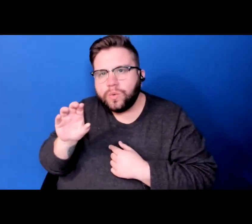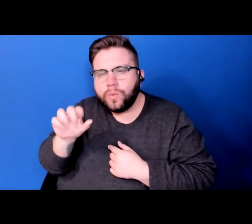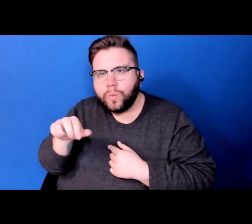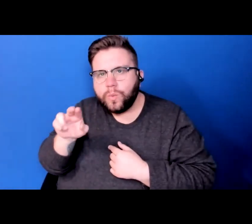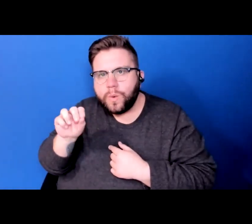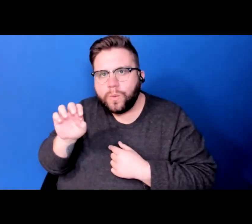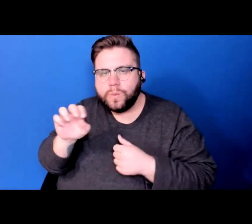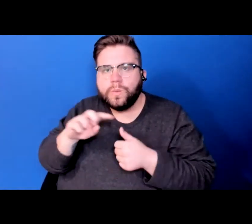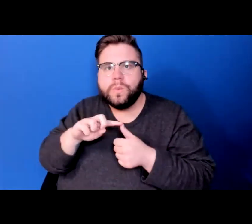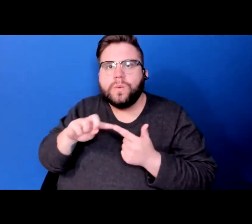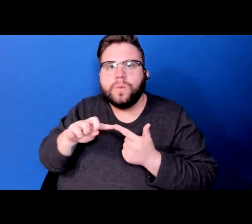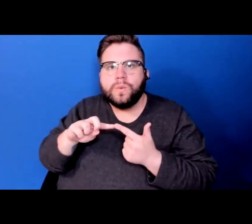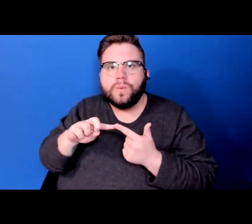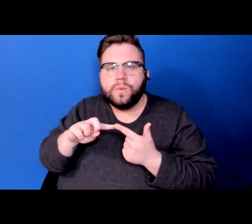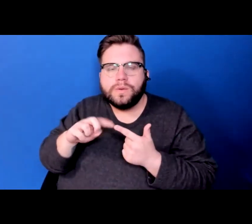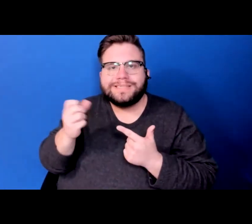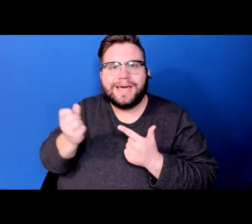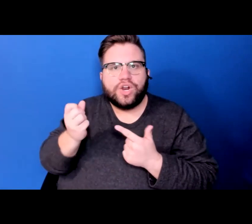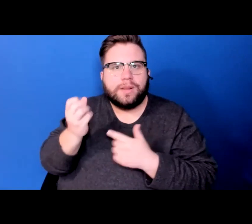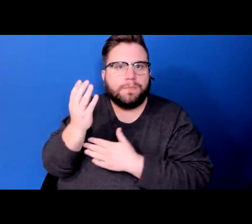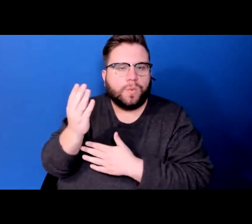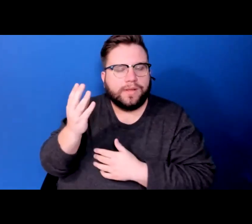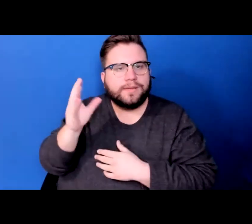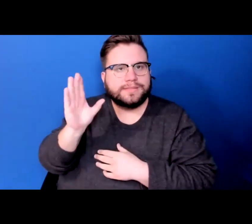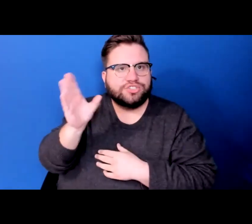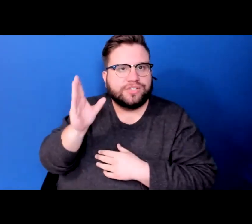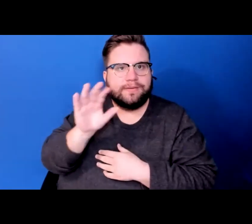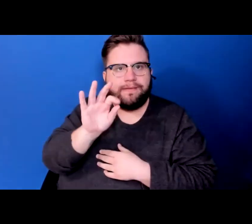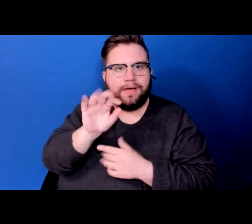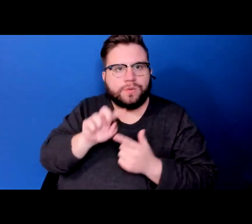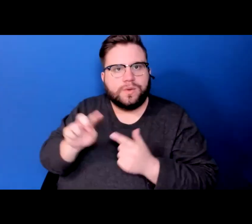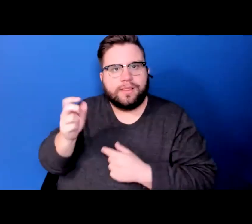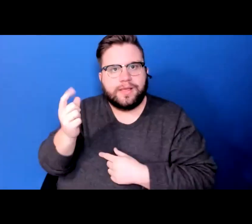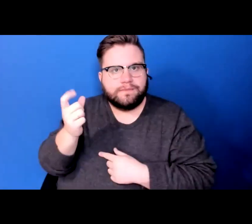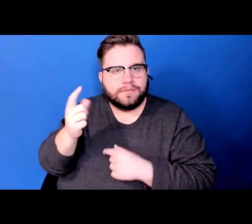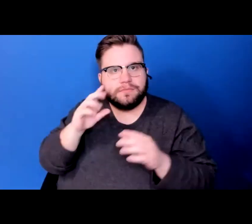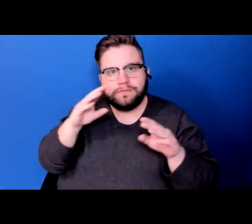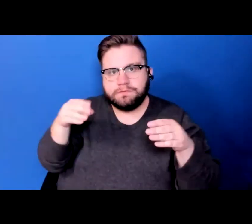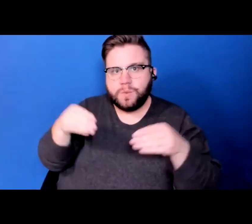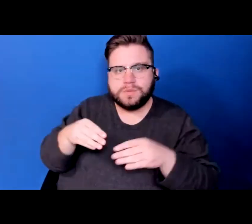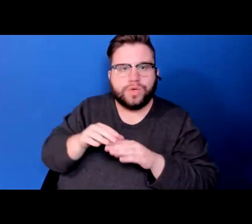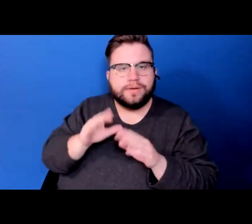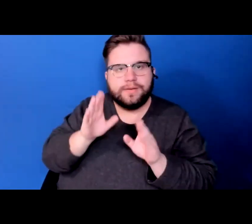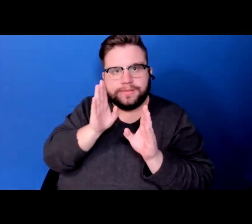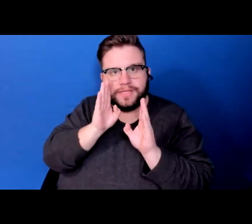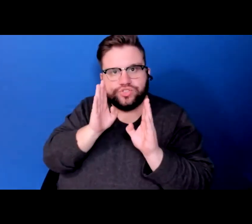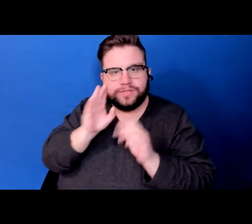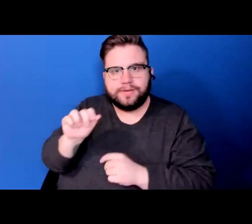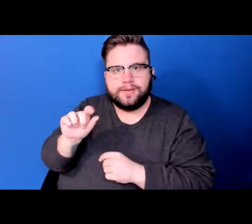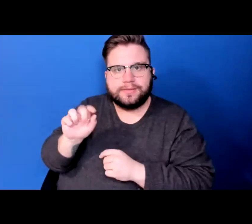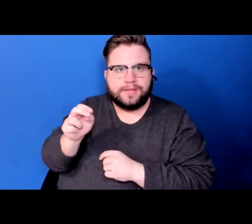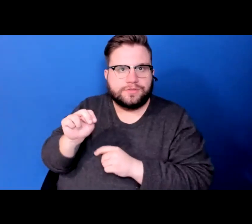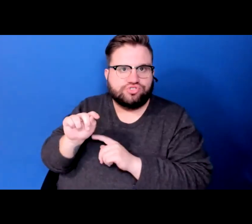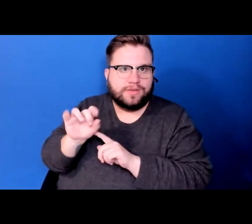Quo. And Saturday morning, the session is from 9 to 11, and it's focusing on attention,